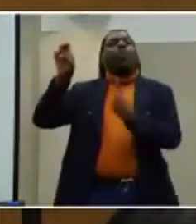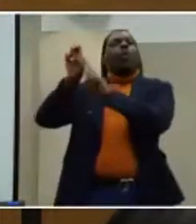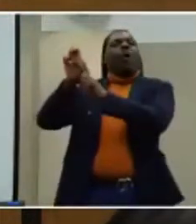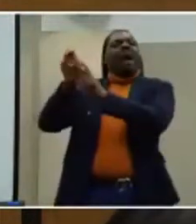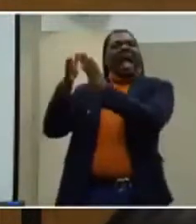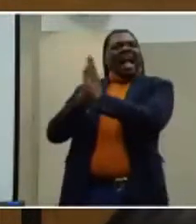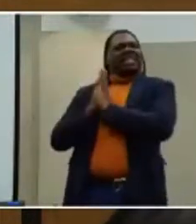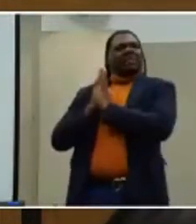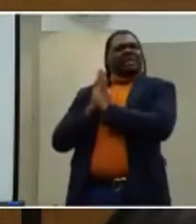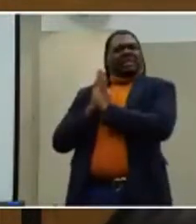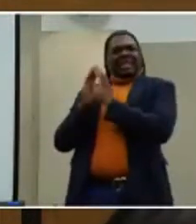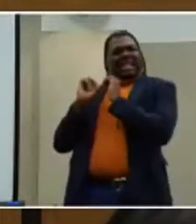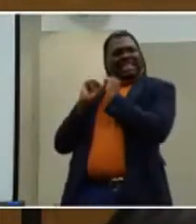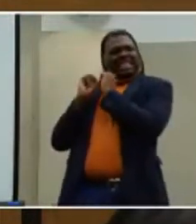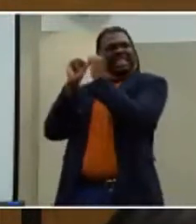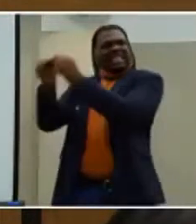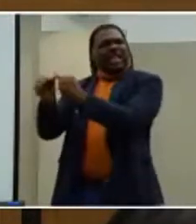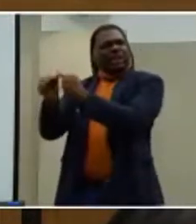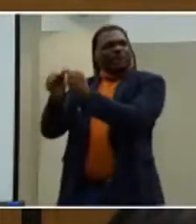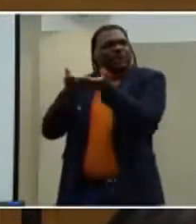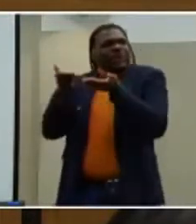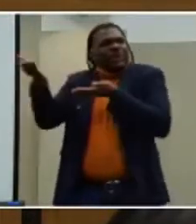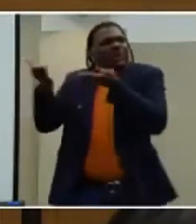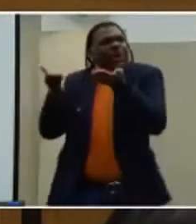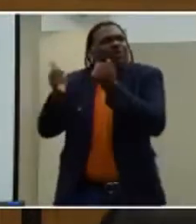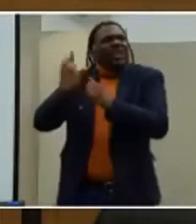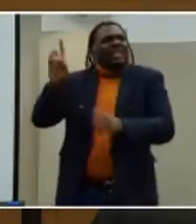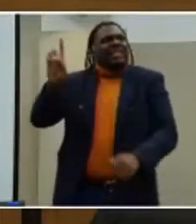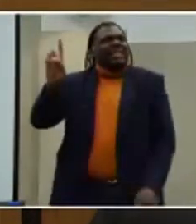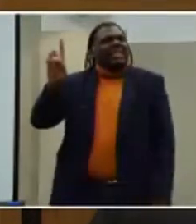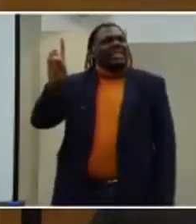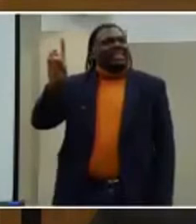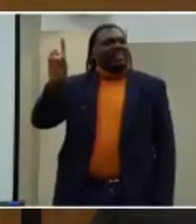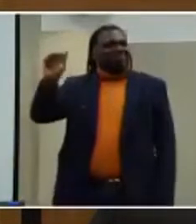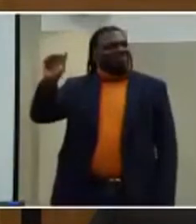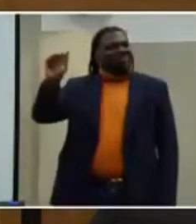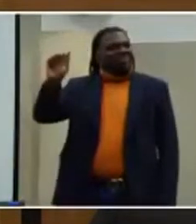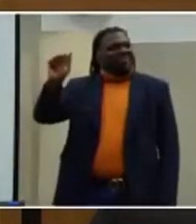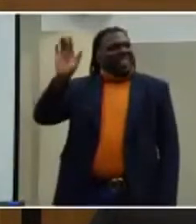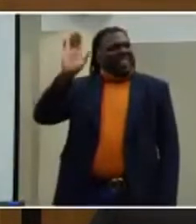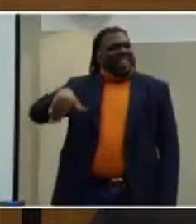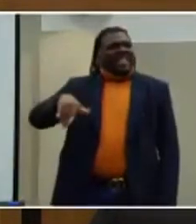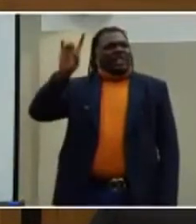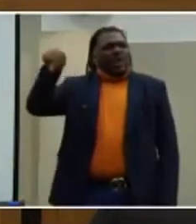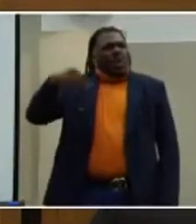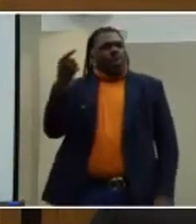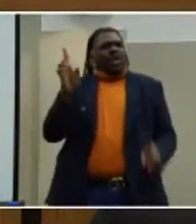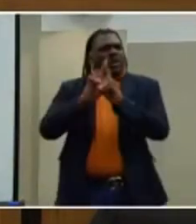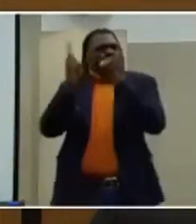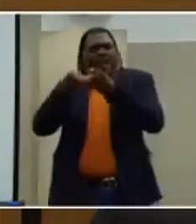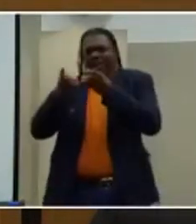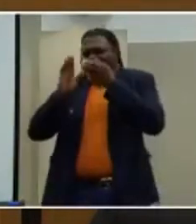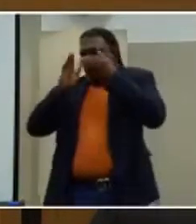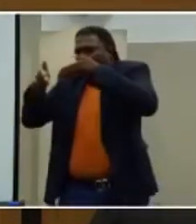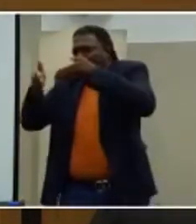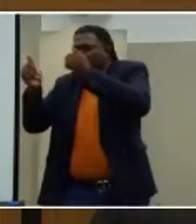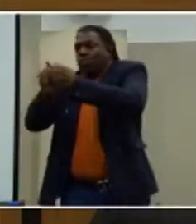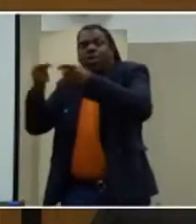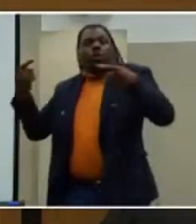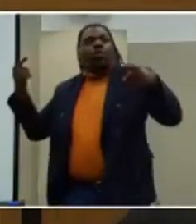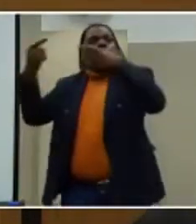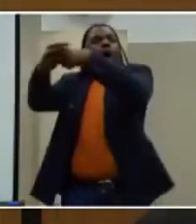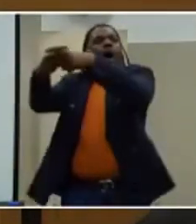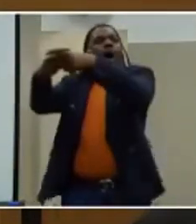serve as the Secretary of the Maryland Department of Disabilities, which is the only cabinet-level department focused on